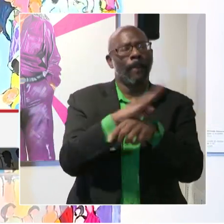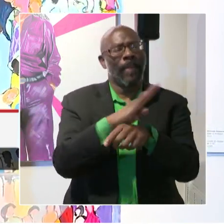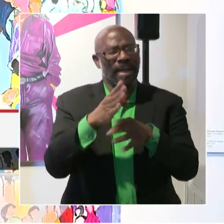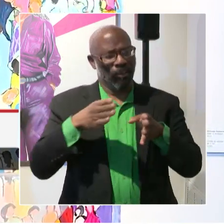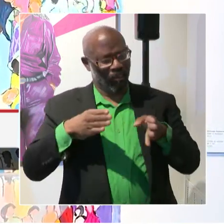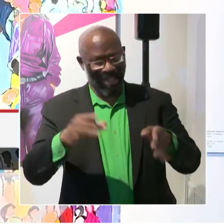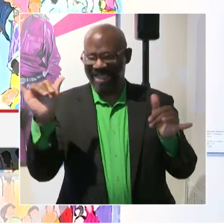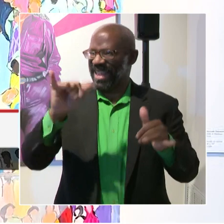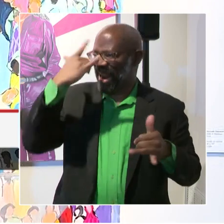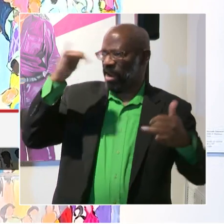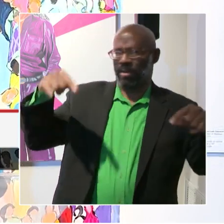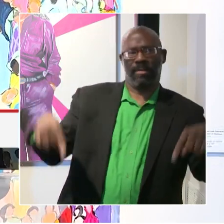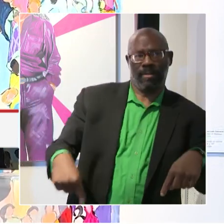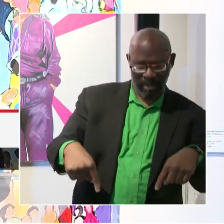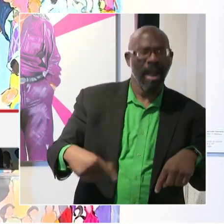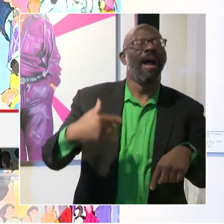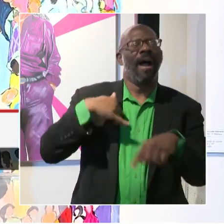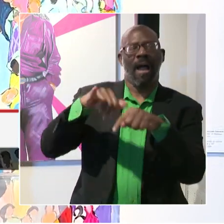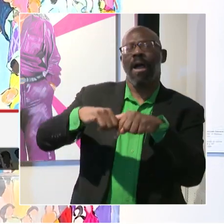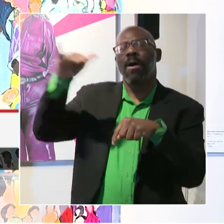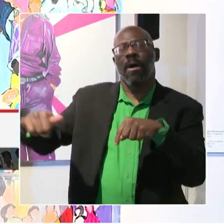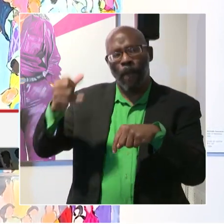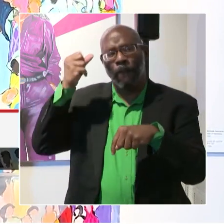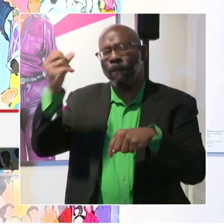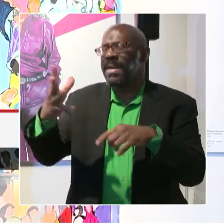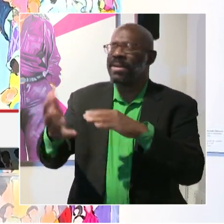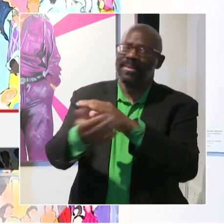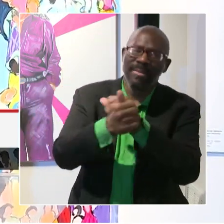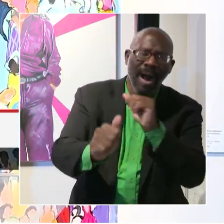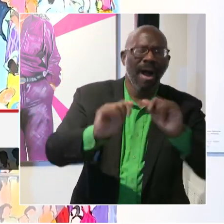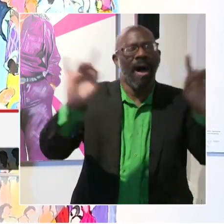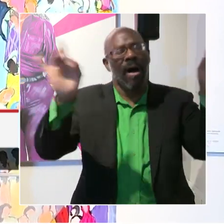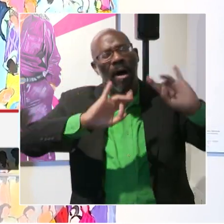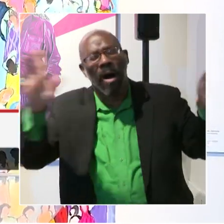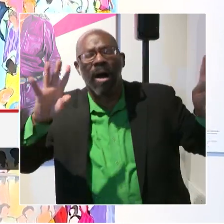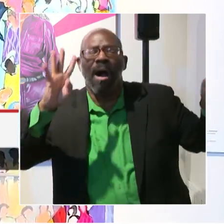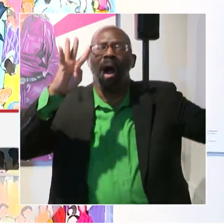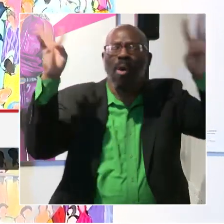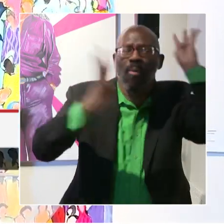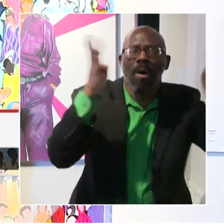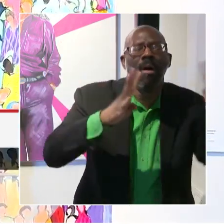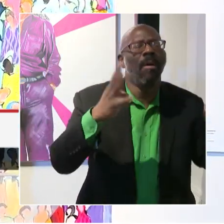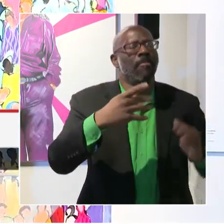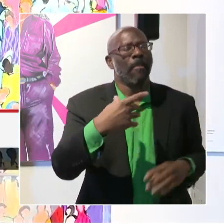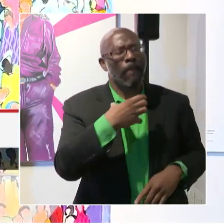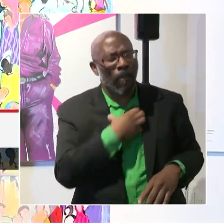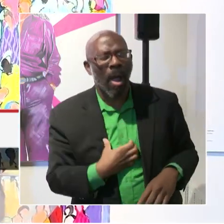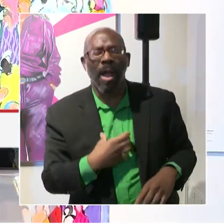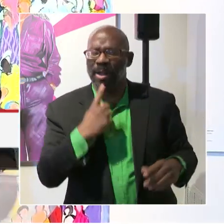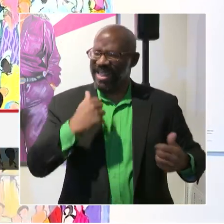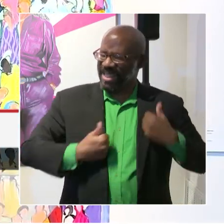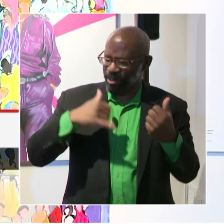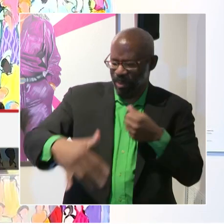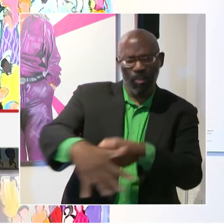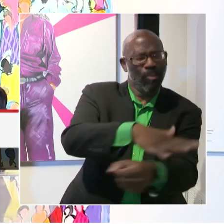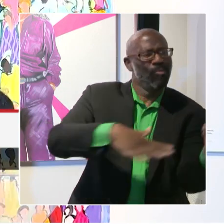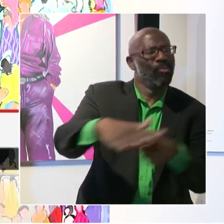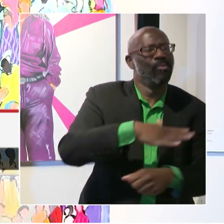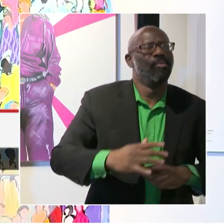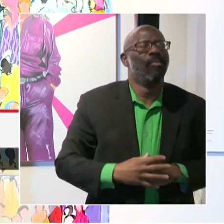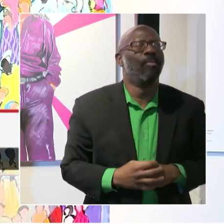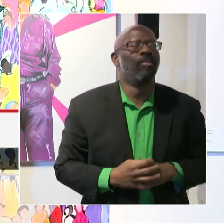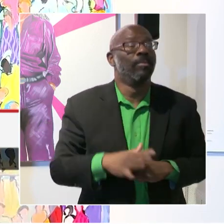they are filled with talented creatives and passionate residents. And we know that sometimes talent